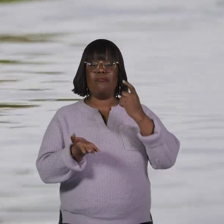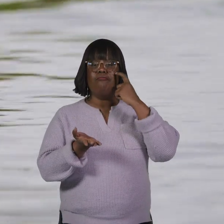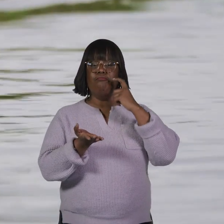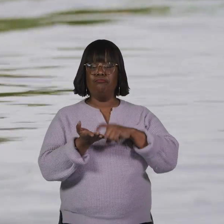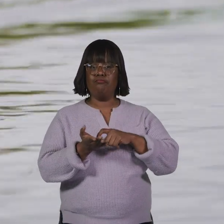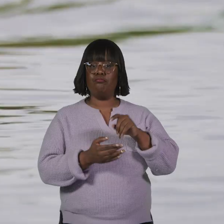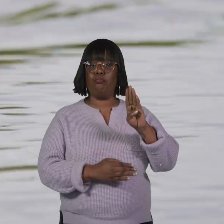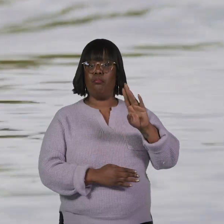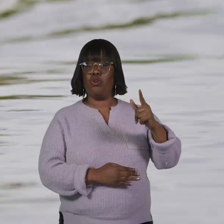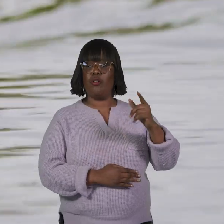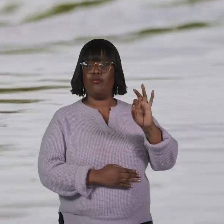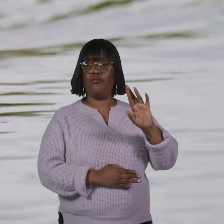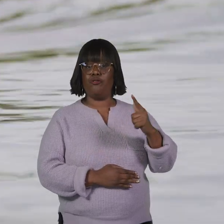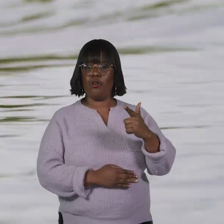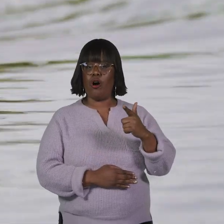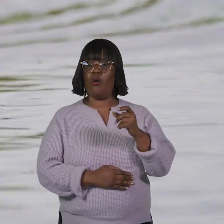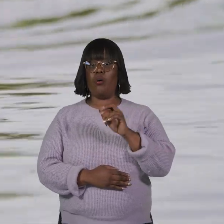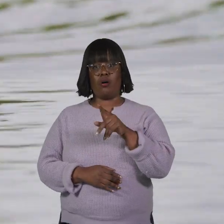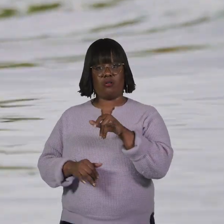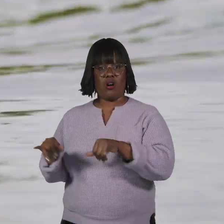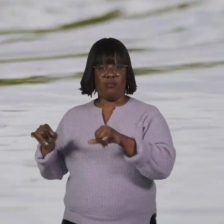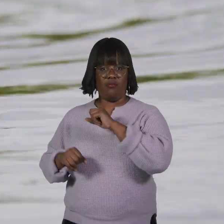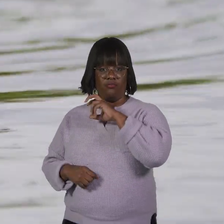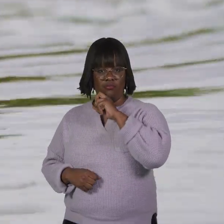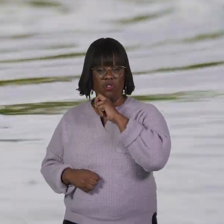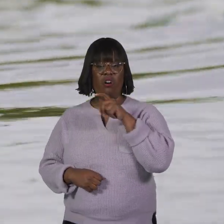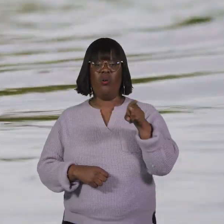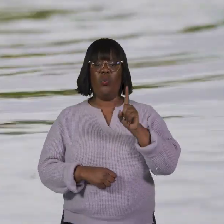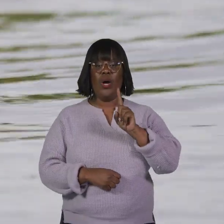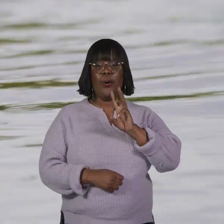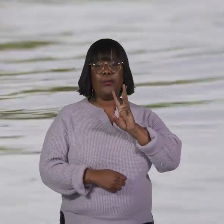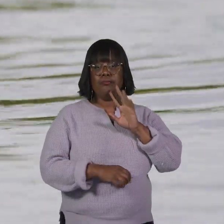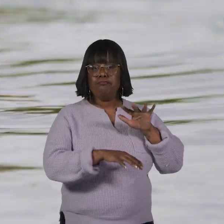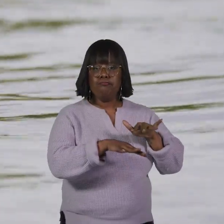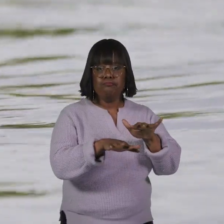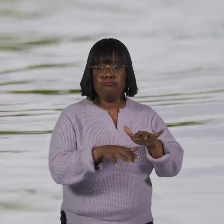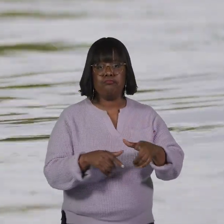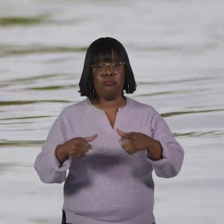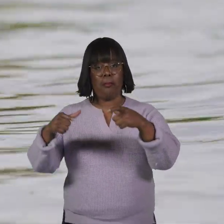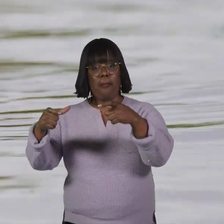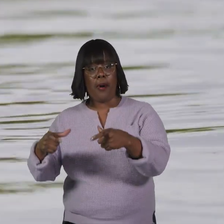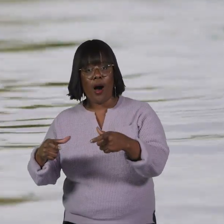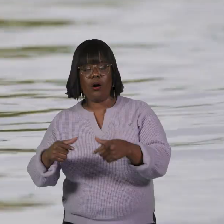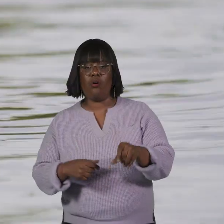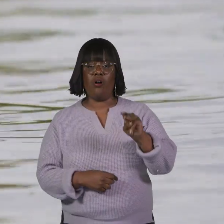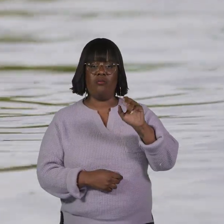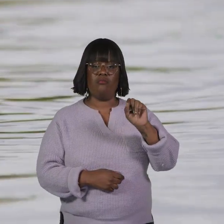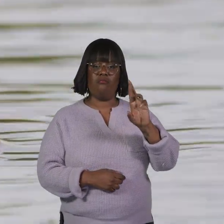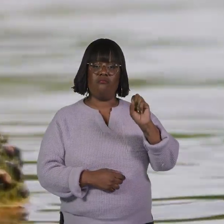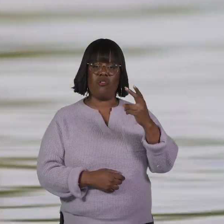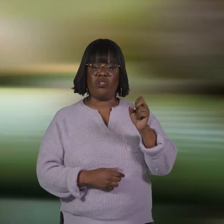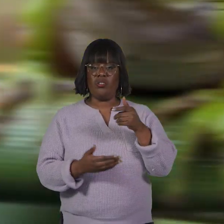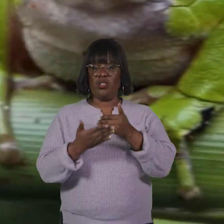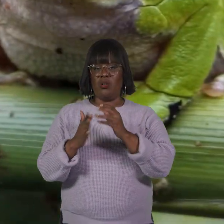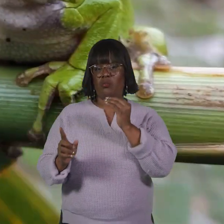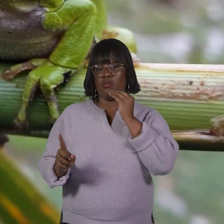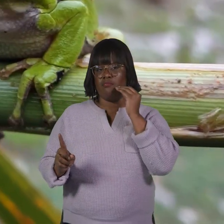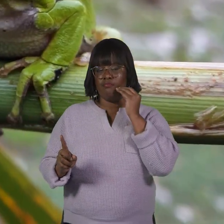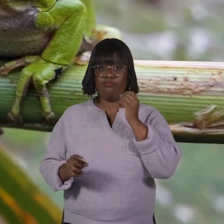seen the bullfrog or common frog in streams, ponds, or marshes near your home.